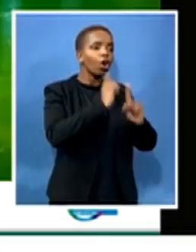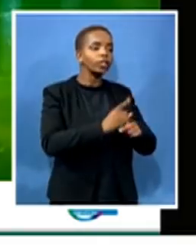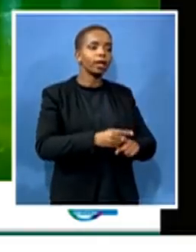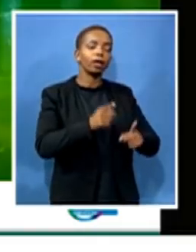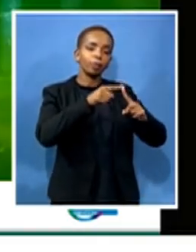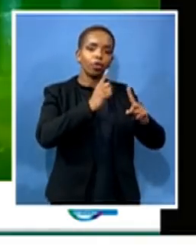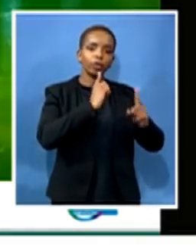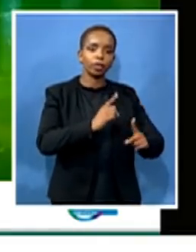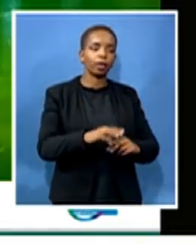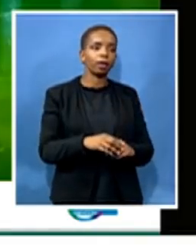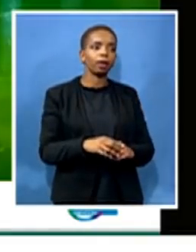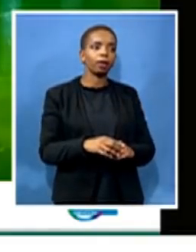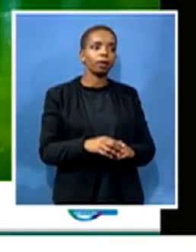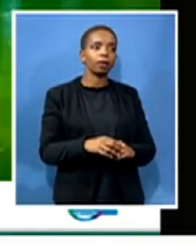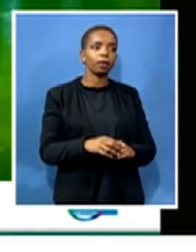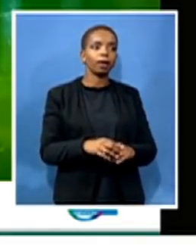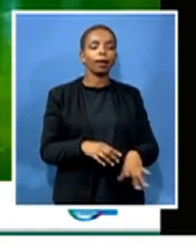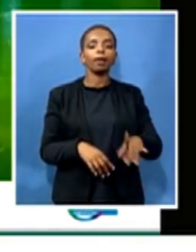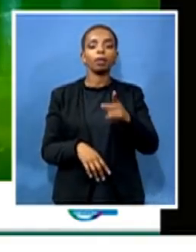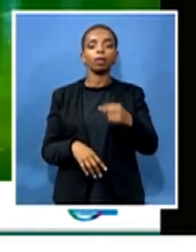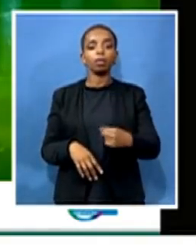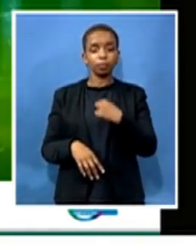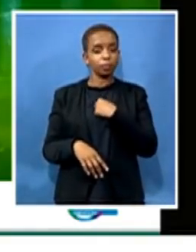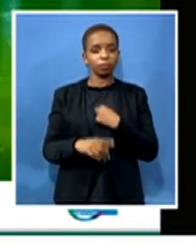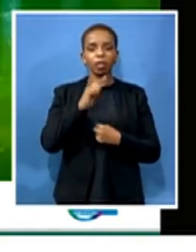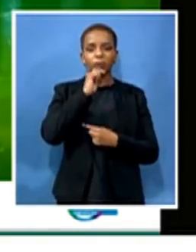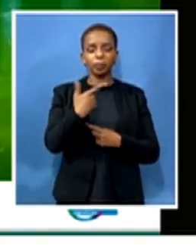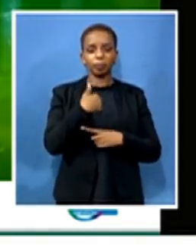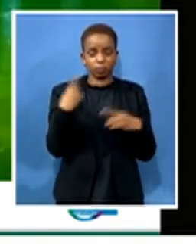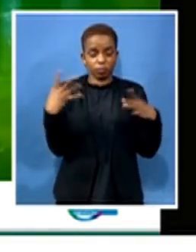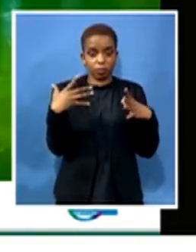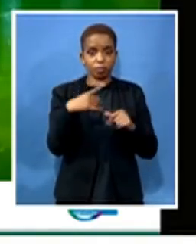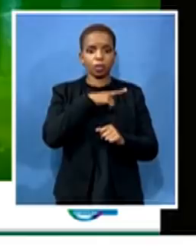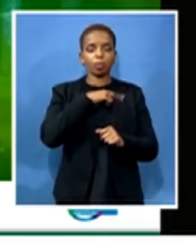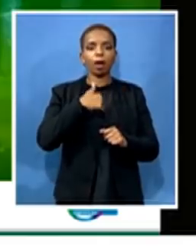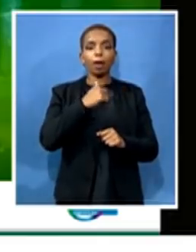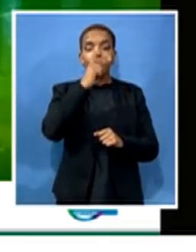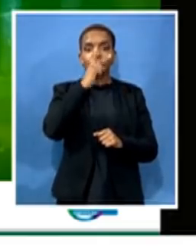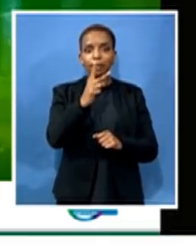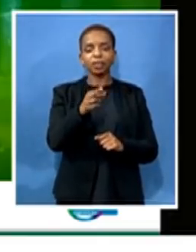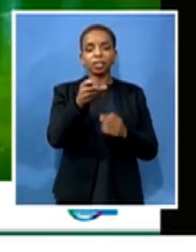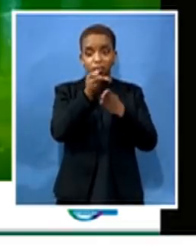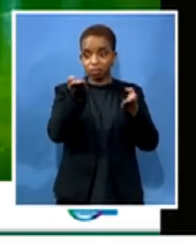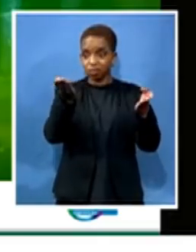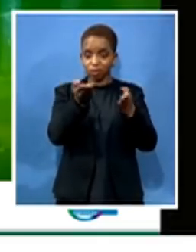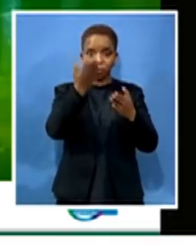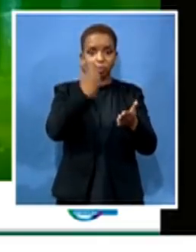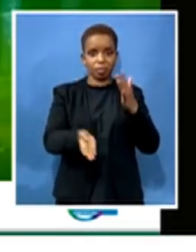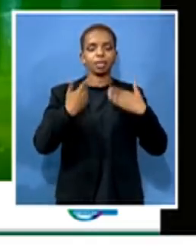I am surprised. I can see really the DA is missing me. Thank you very much,